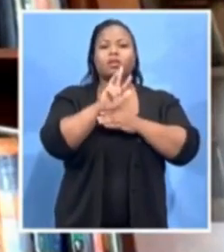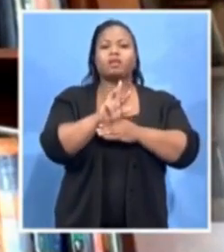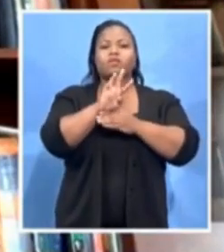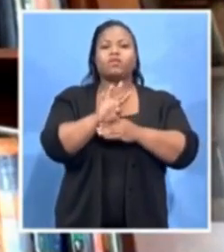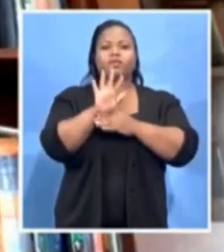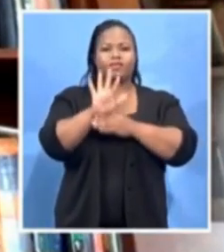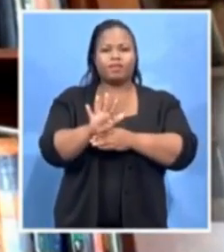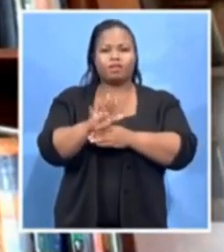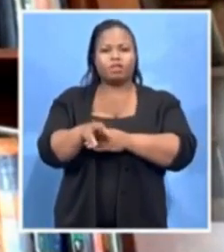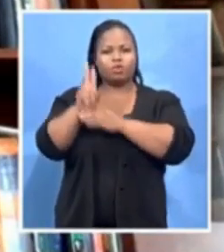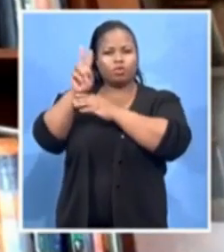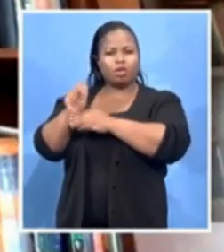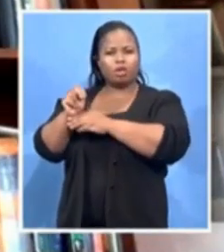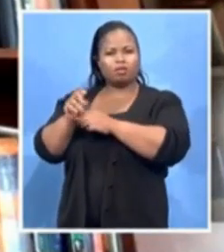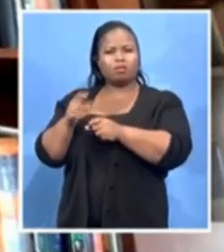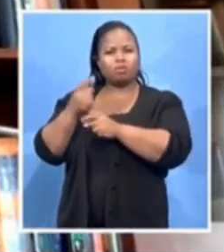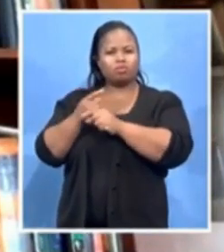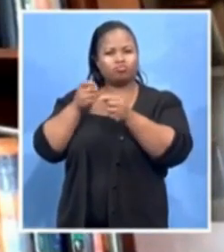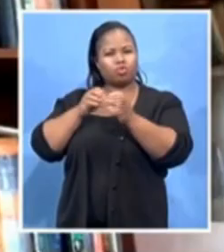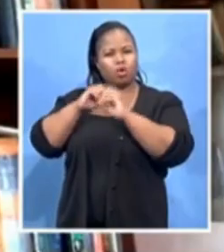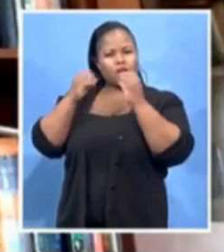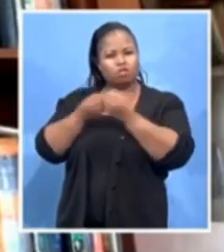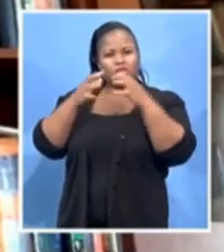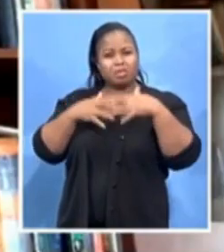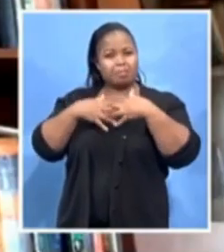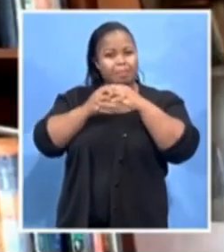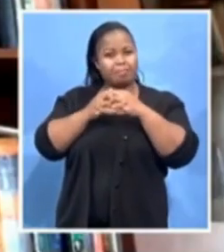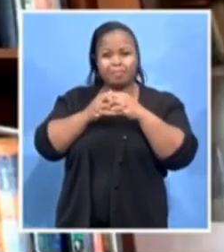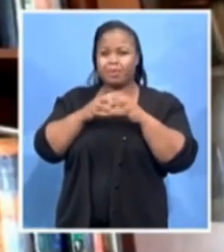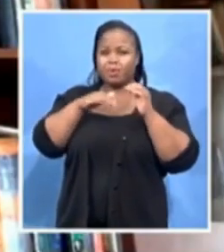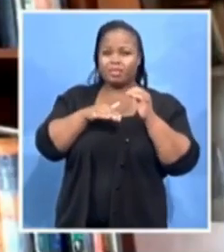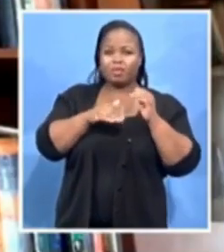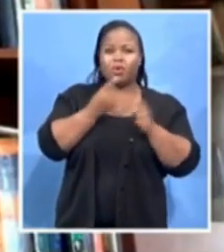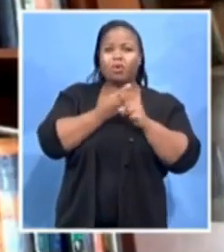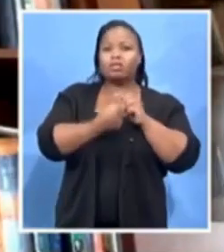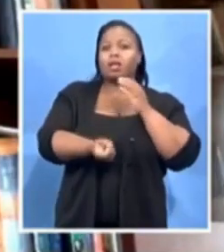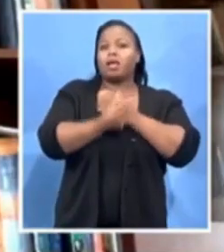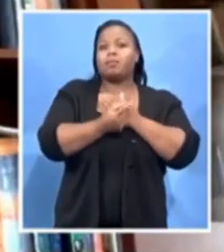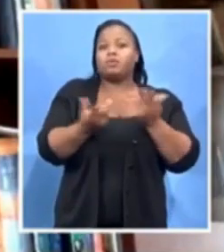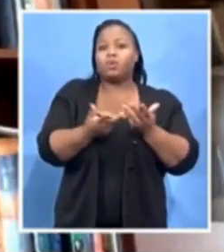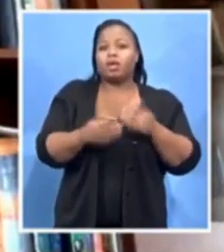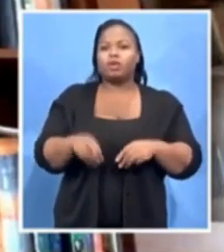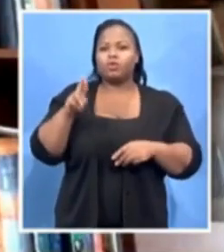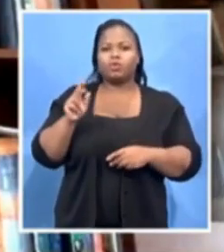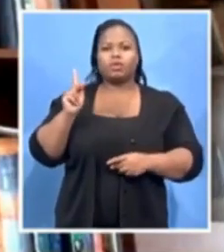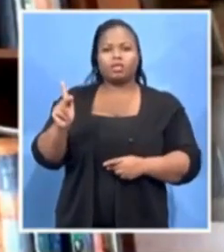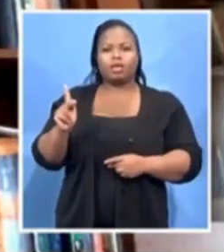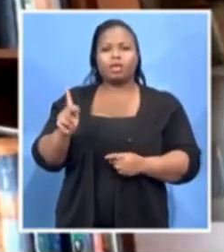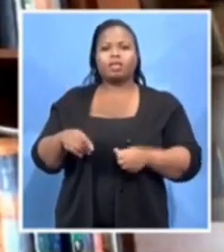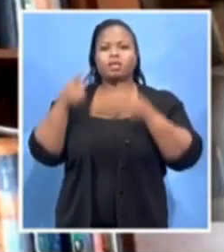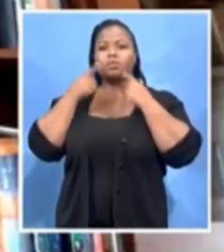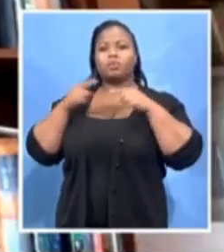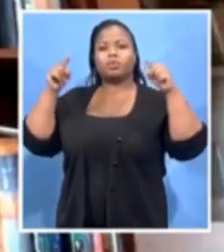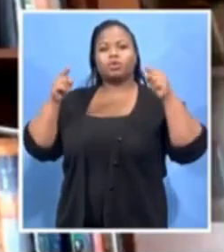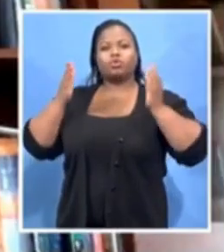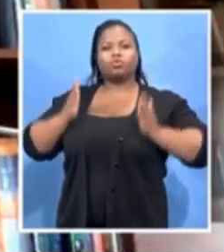having been established in San Francisco in the United States, and the Universal Declaration of Human Rights also having been endorsed in